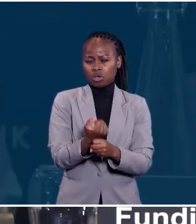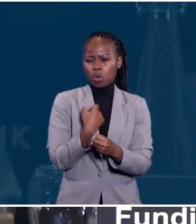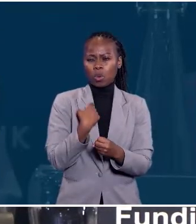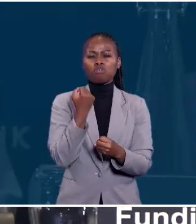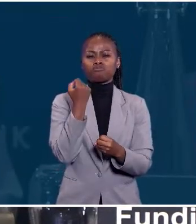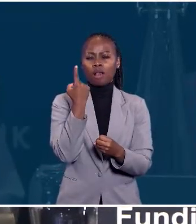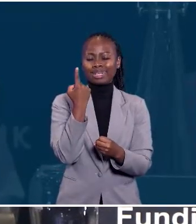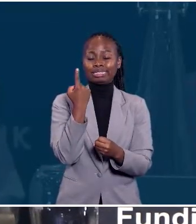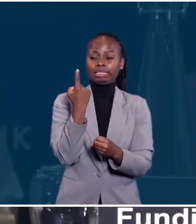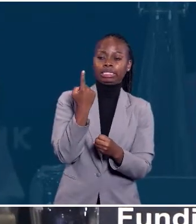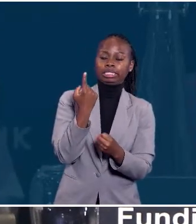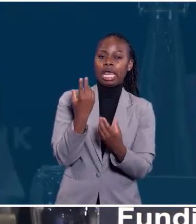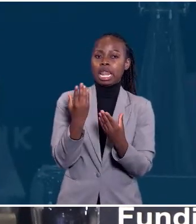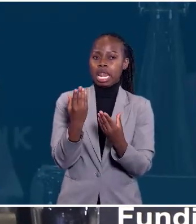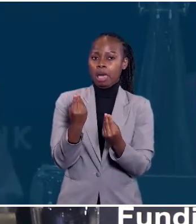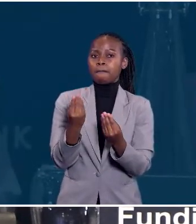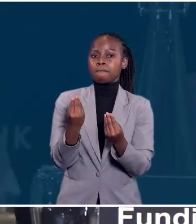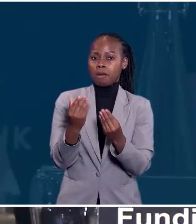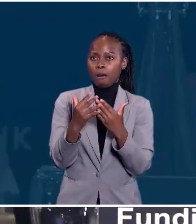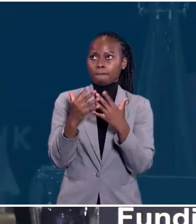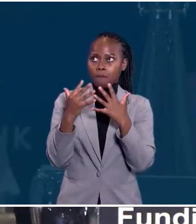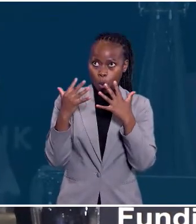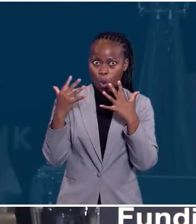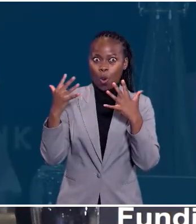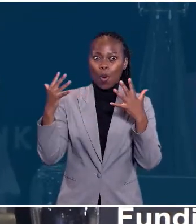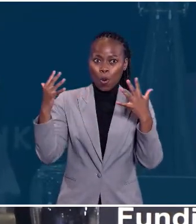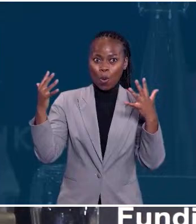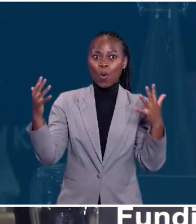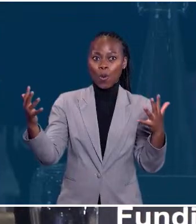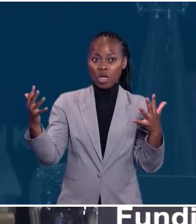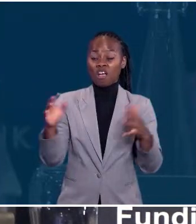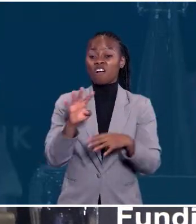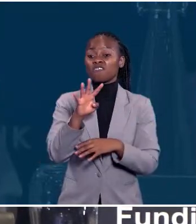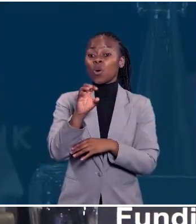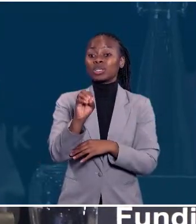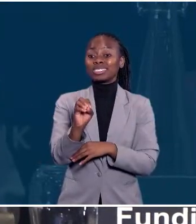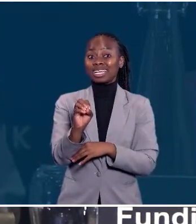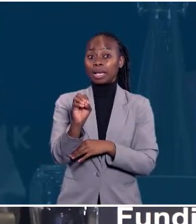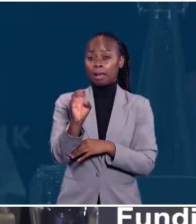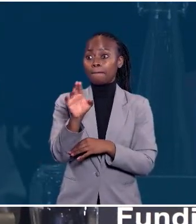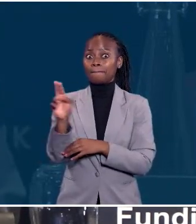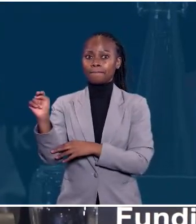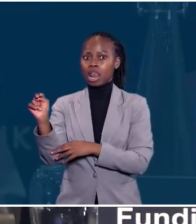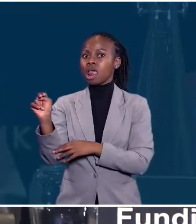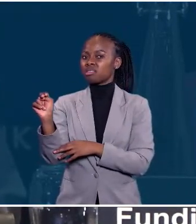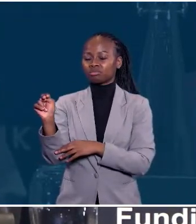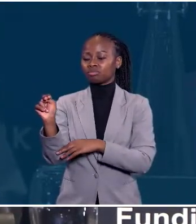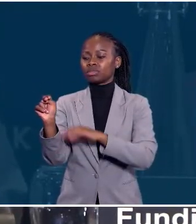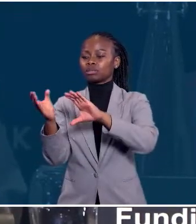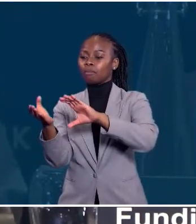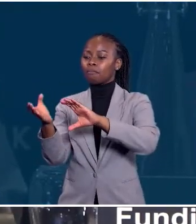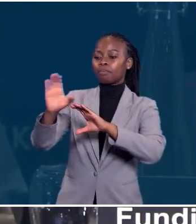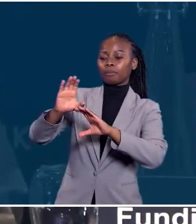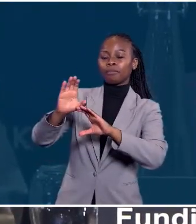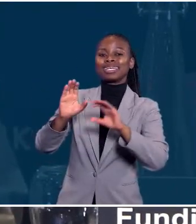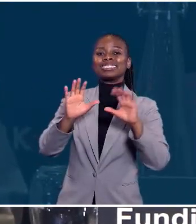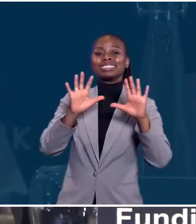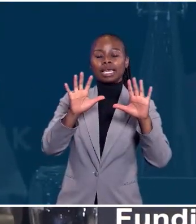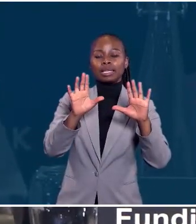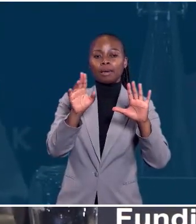underestimated the quantum, and we did some revisions, but we only increased it by about 10 billion